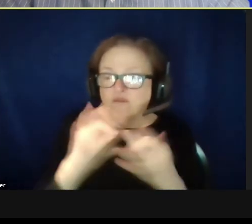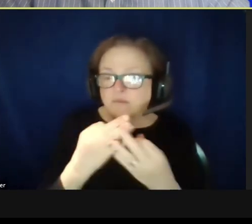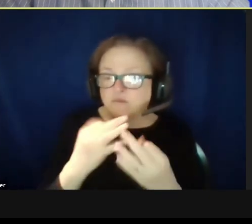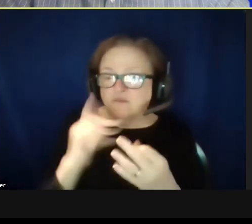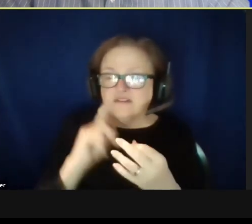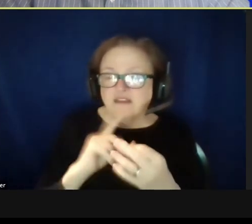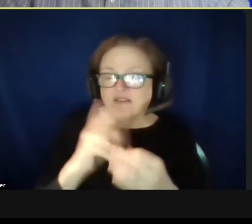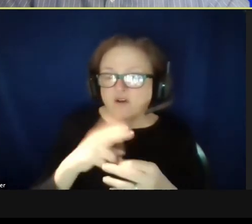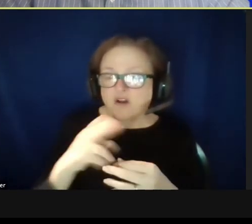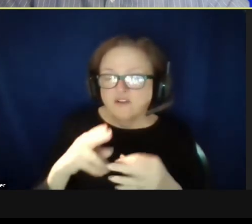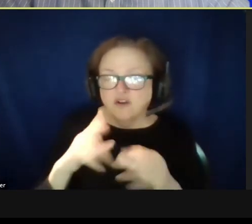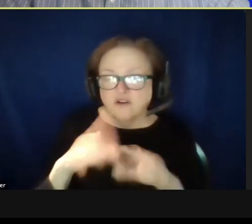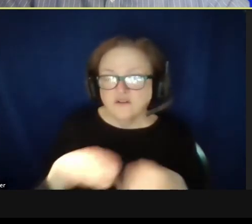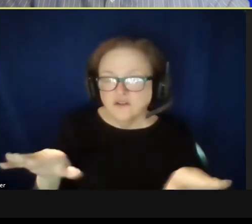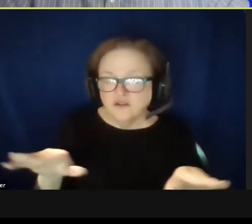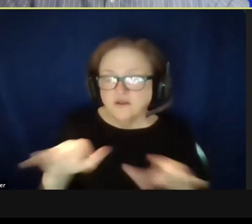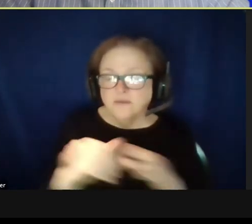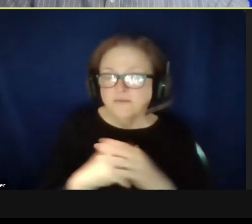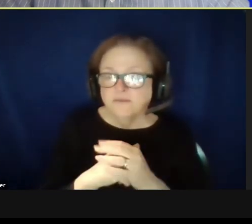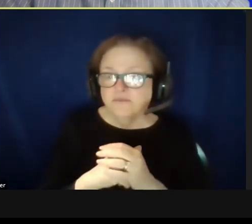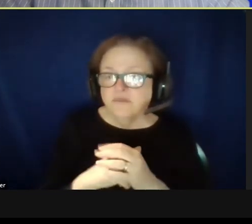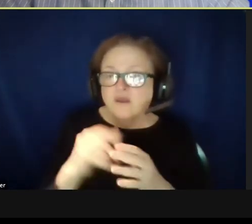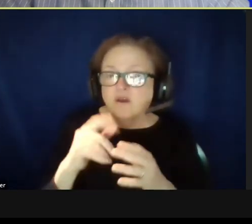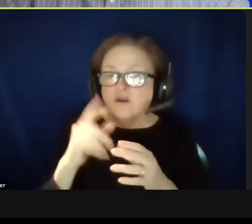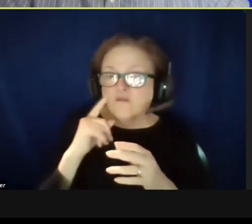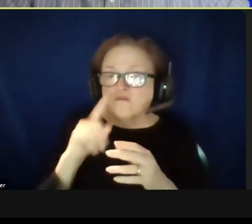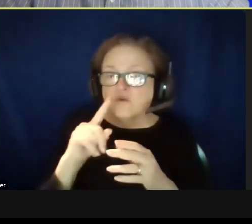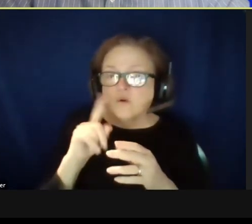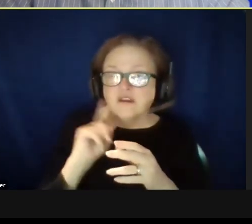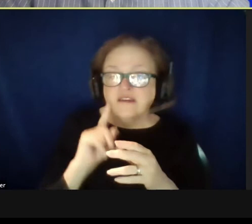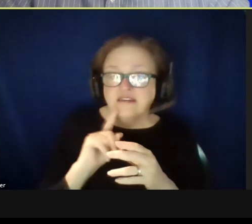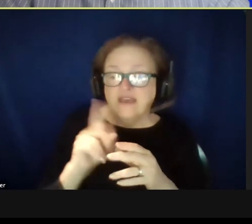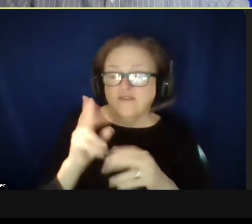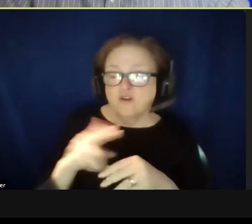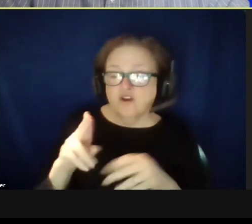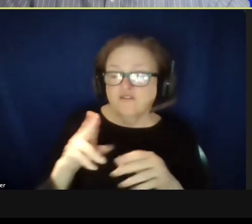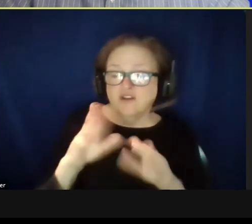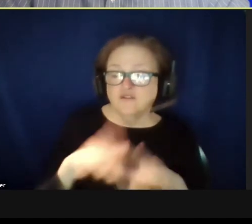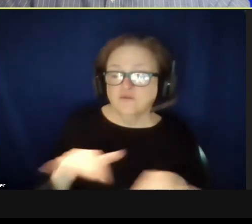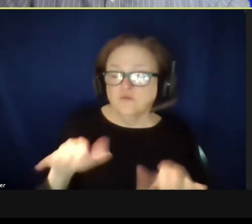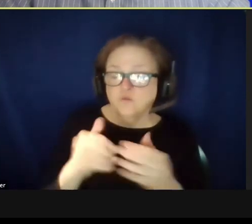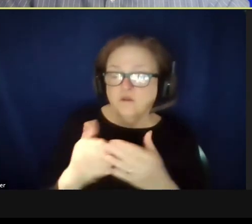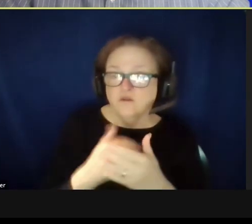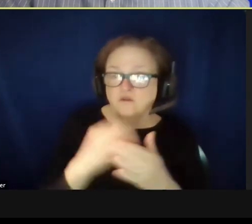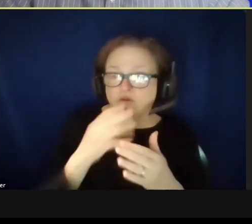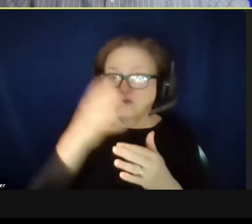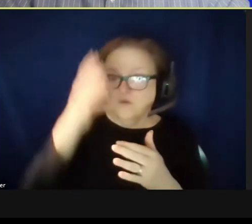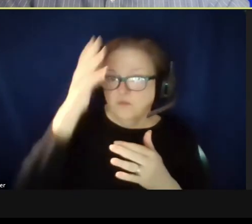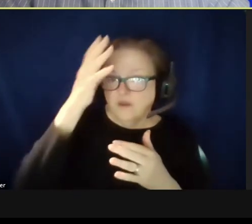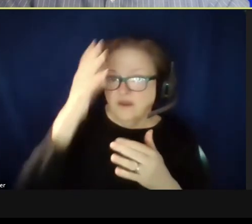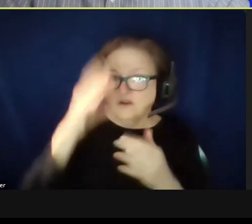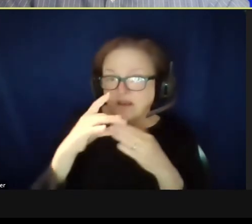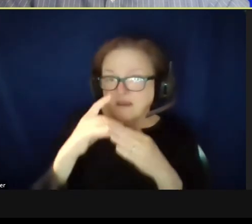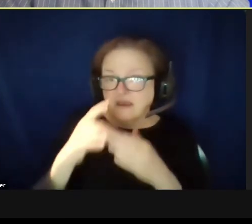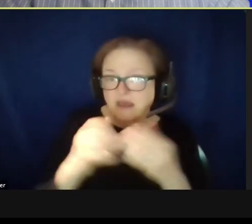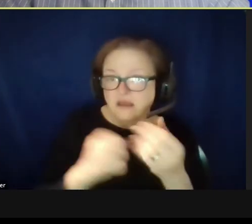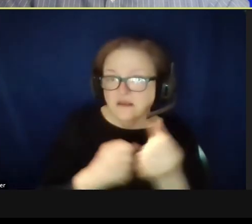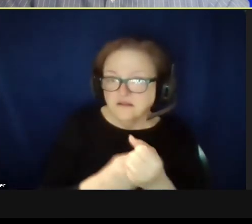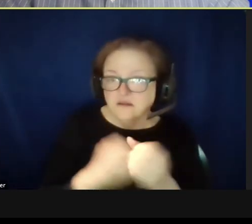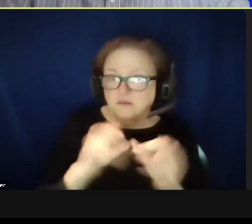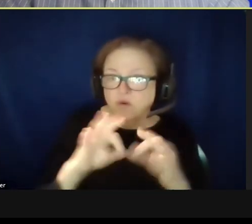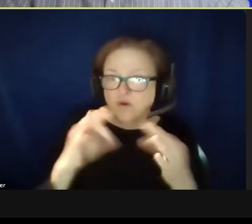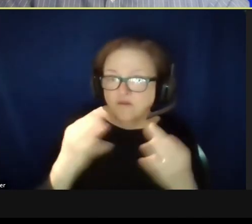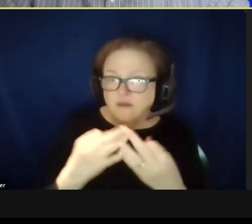The program links veteran parents of Deaf and hard of hearing children with new parents, guiding and supporting families through the experiences